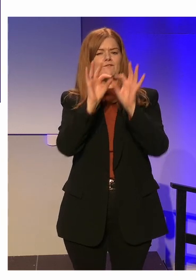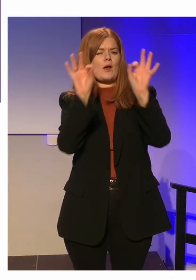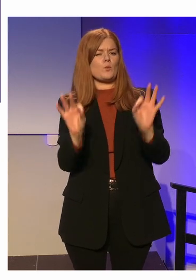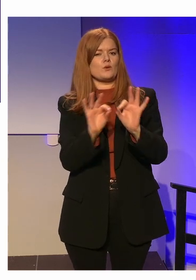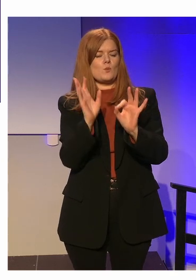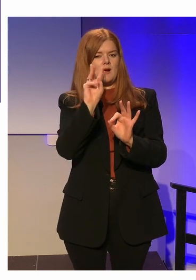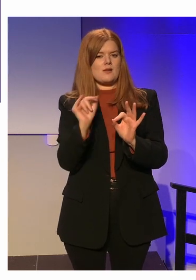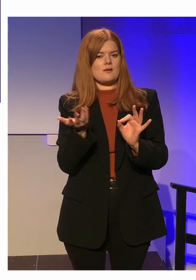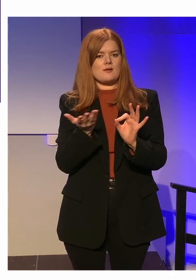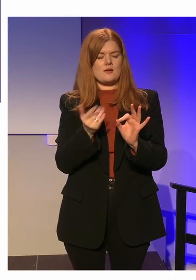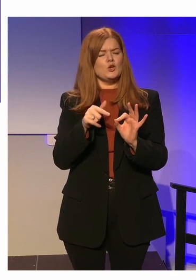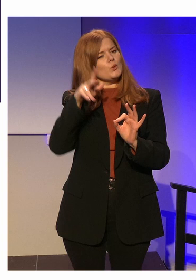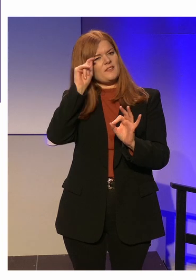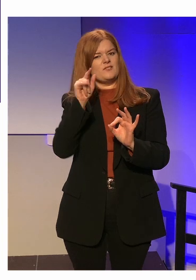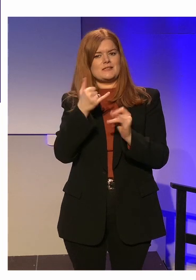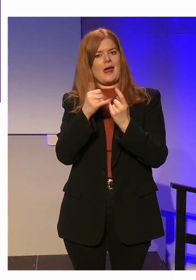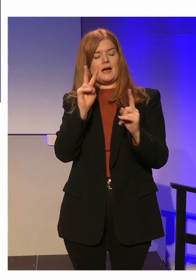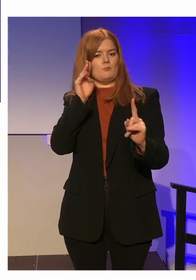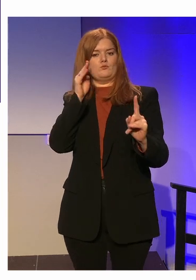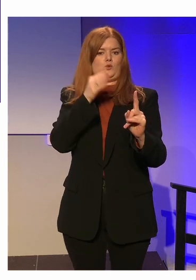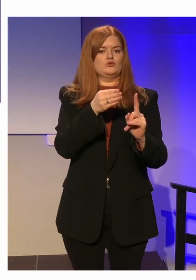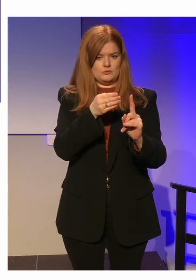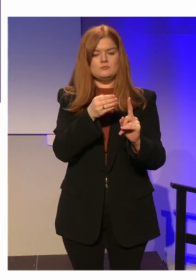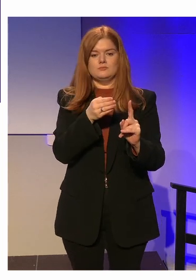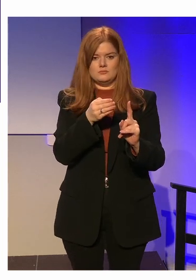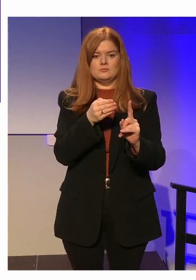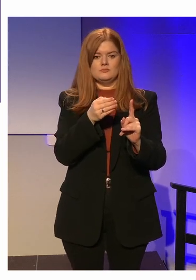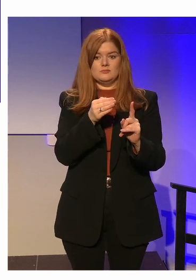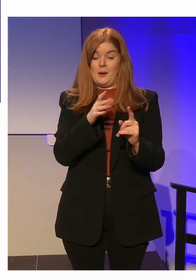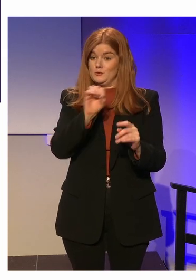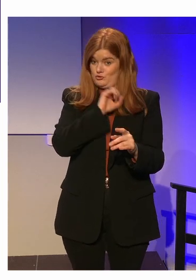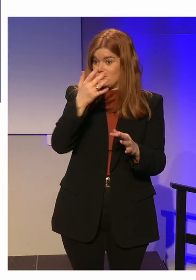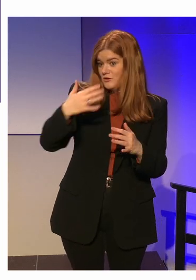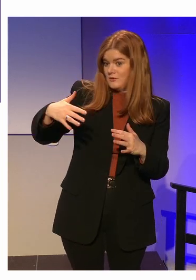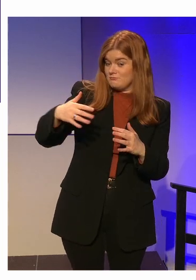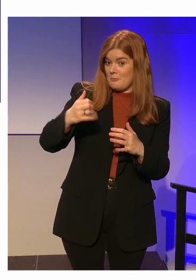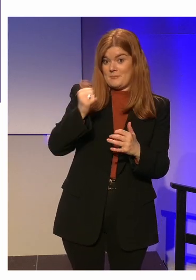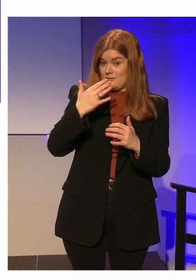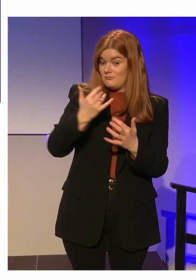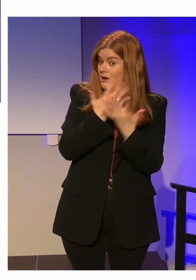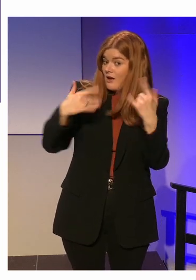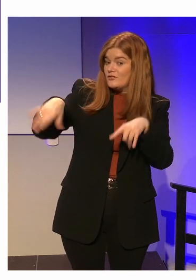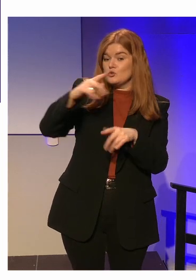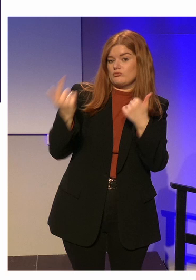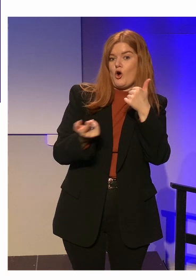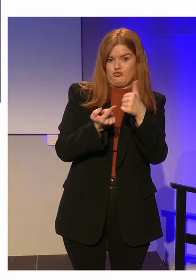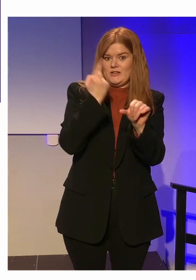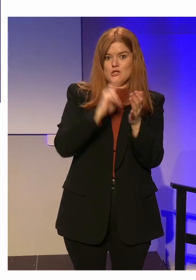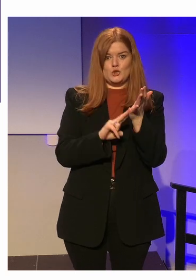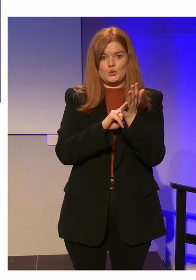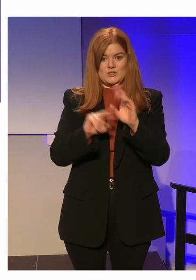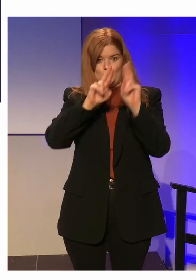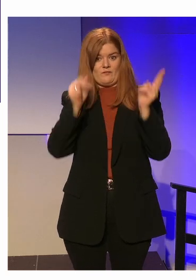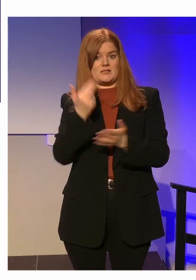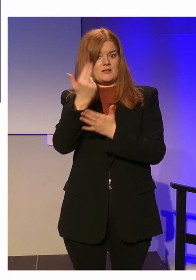here. You could think of it as an approach. I bet a lot of you are already incorporating